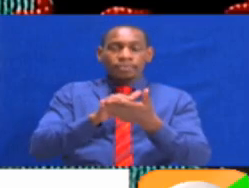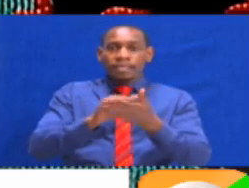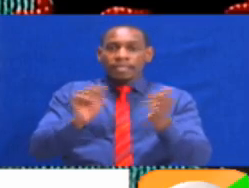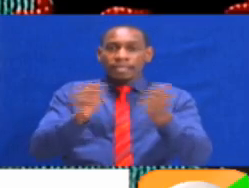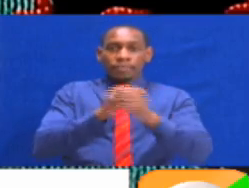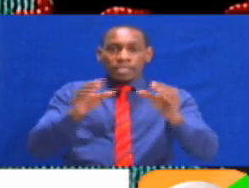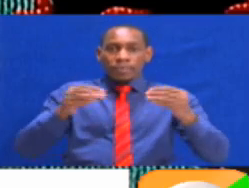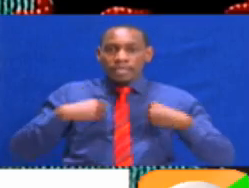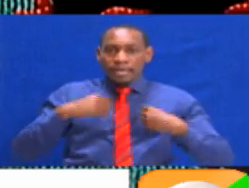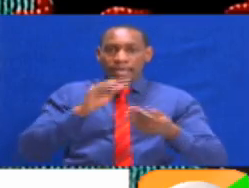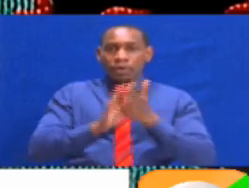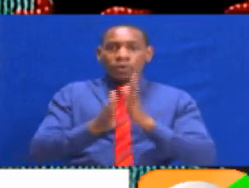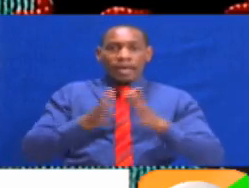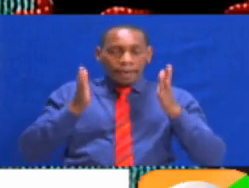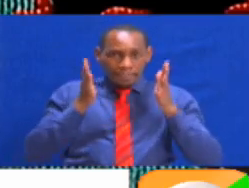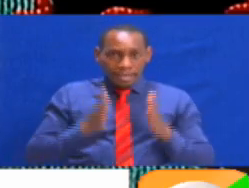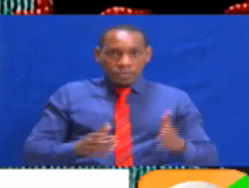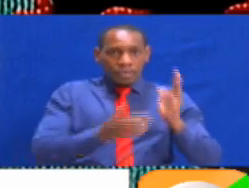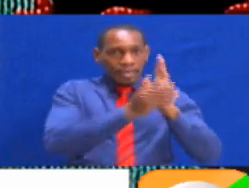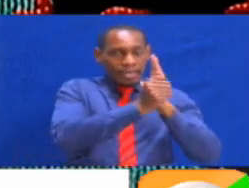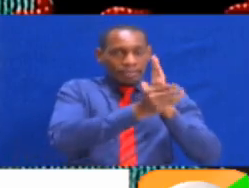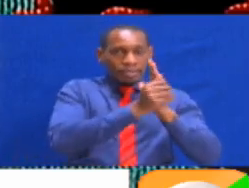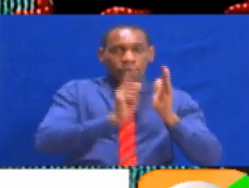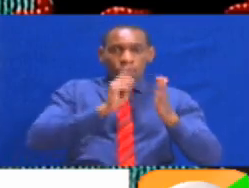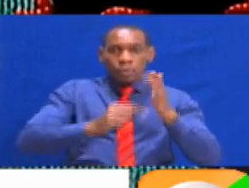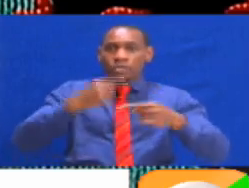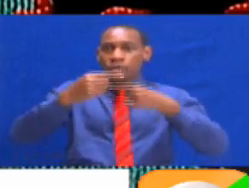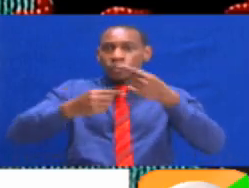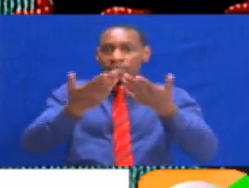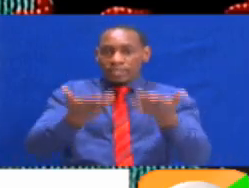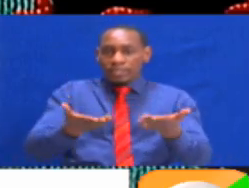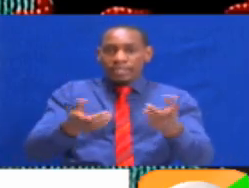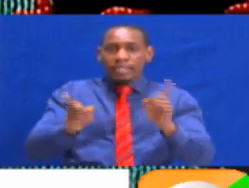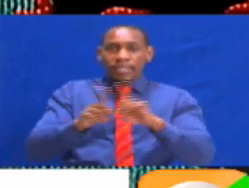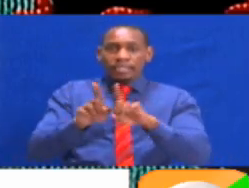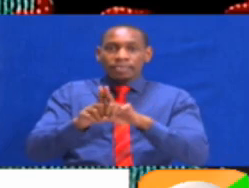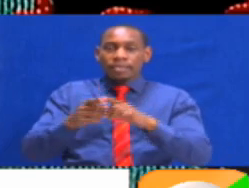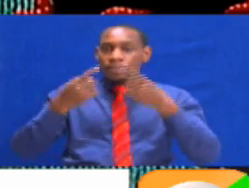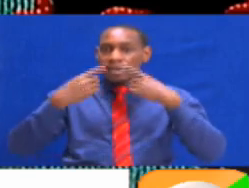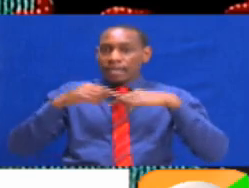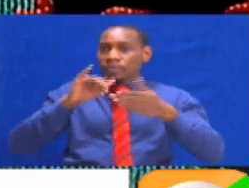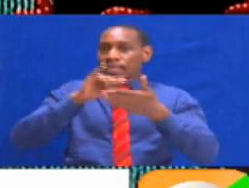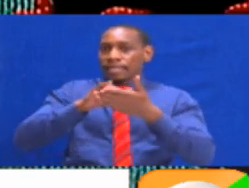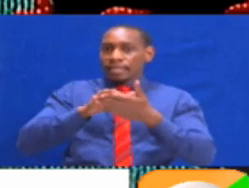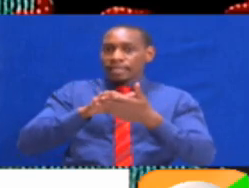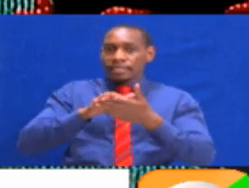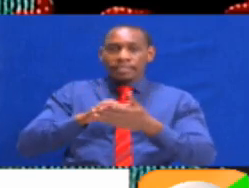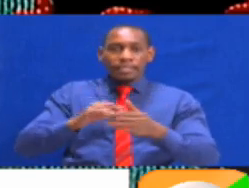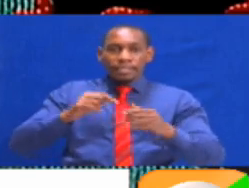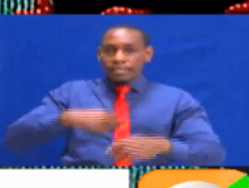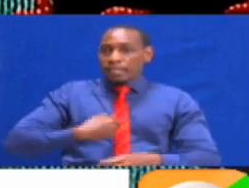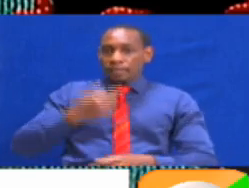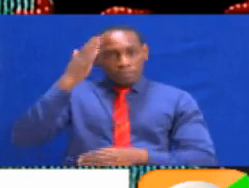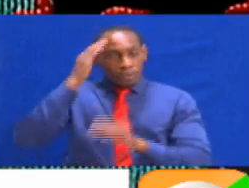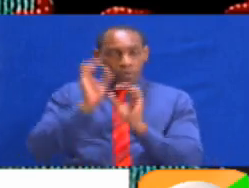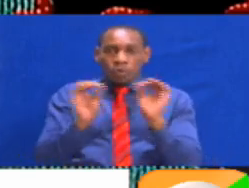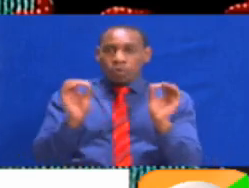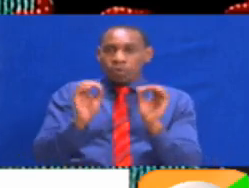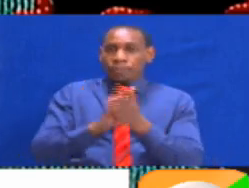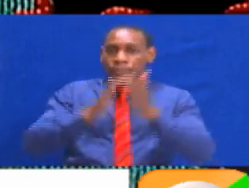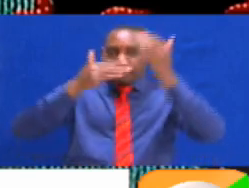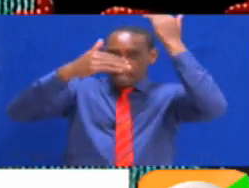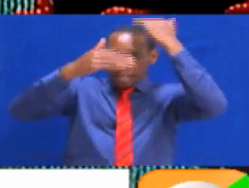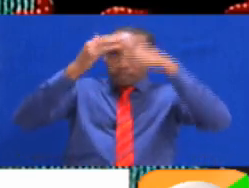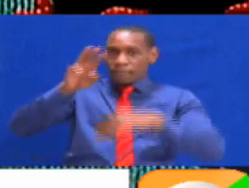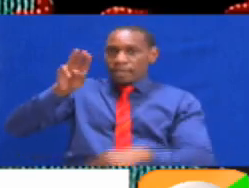that nobody is an expert in what is going on right now, short of thus declaring that I don't know, Professor